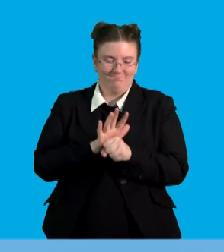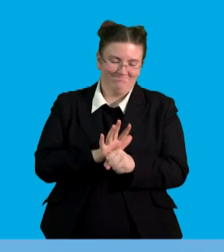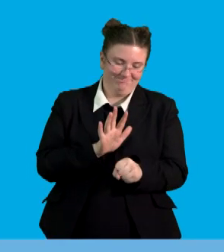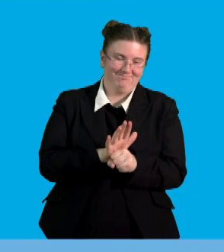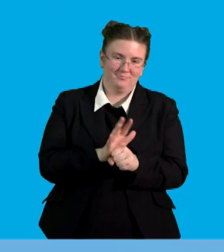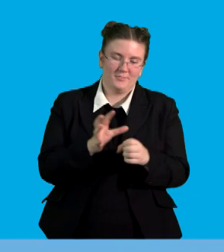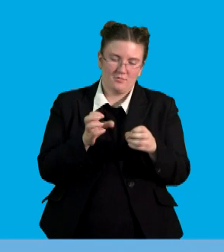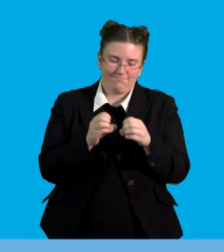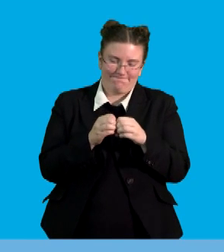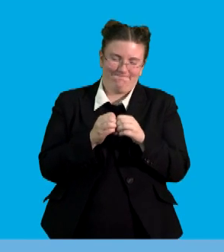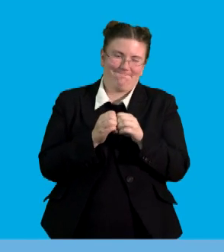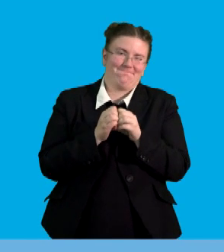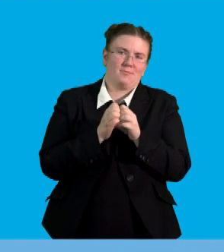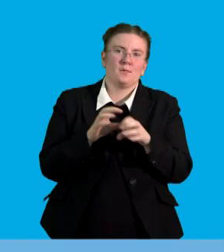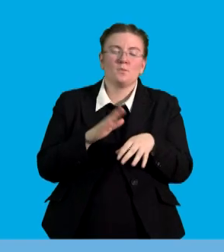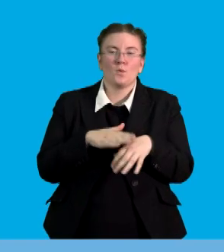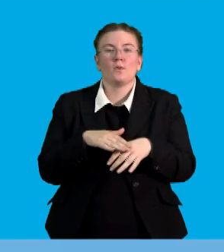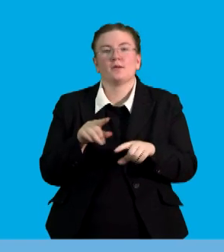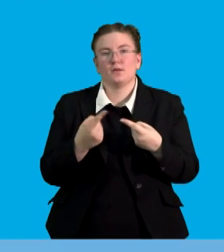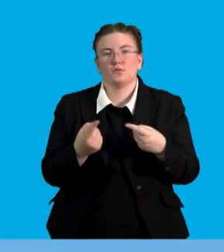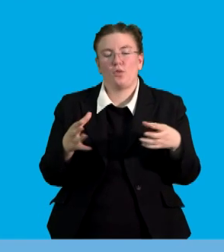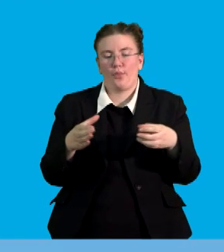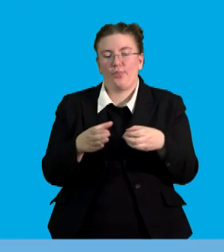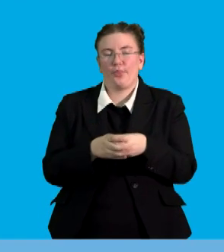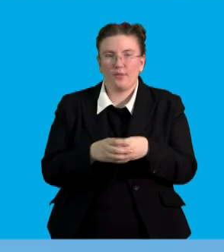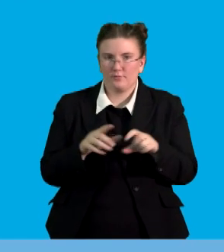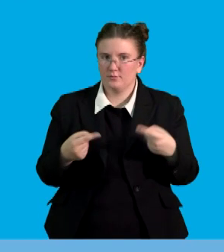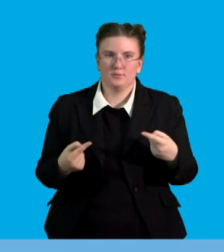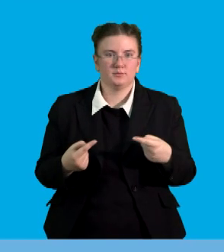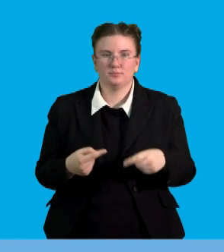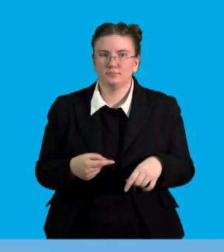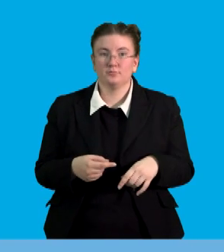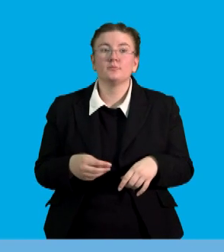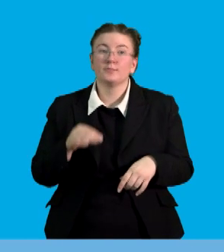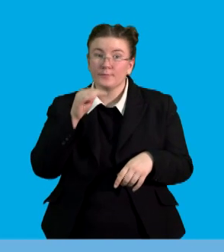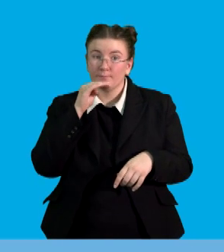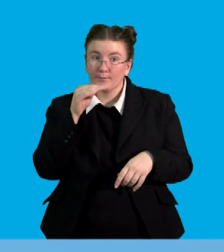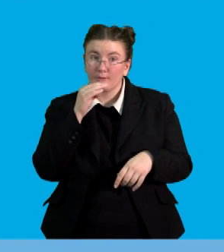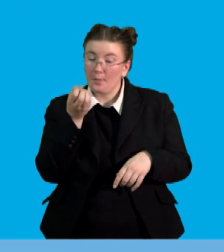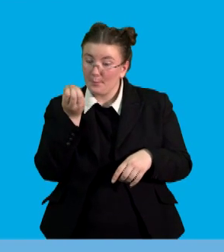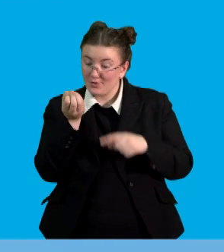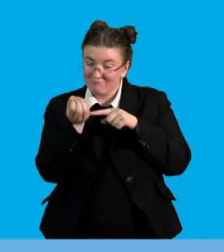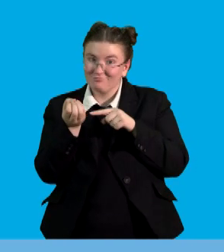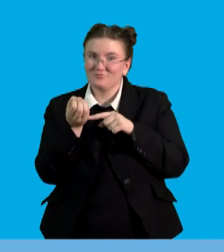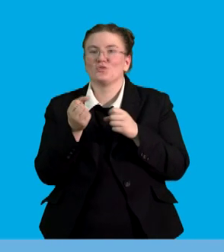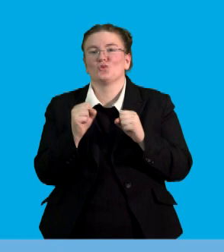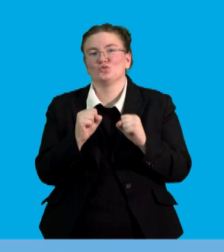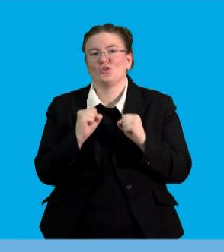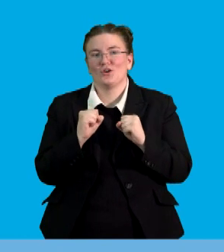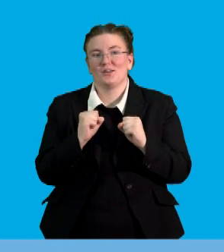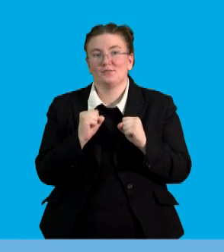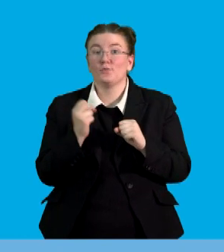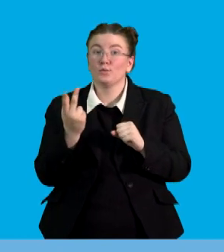be squeezed closer together into a smaller volume. So now those ones are the particles of a solid. In